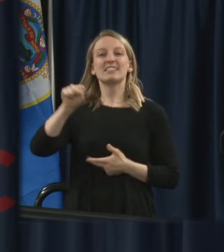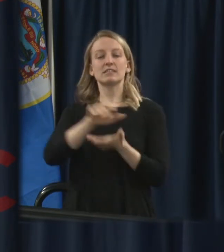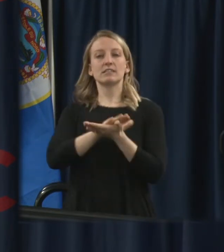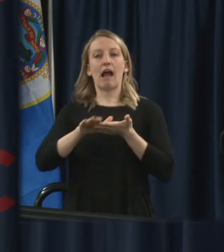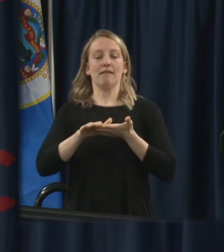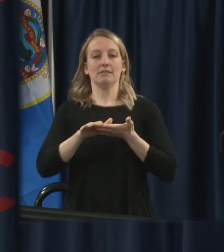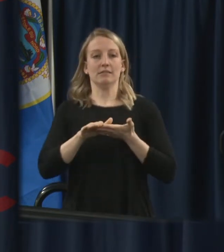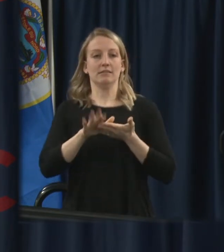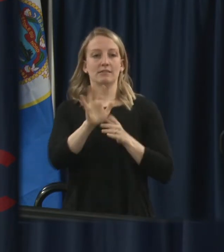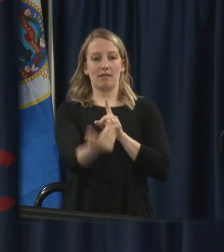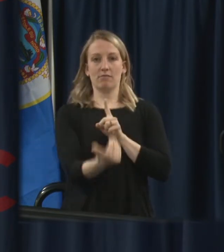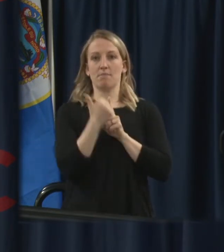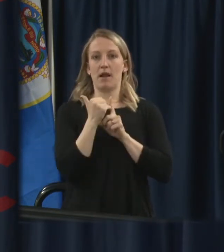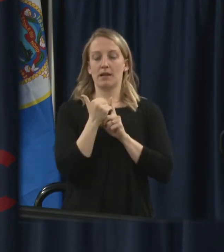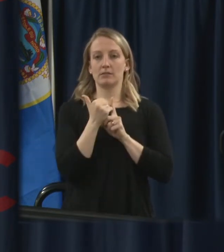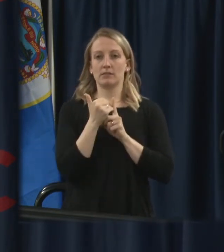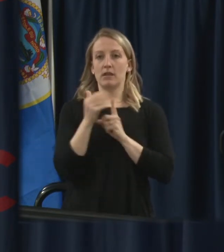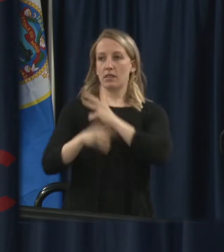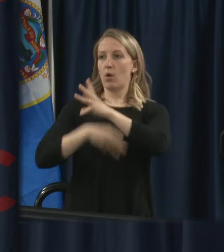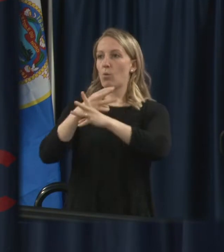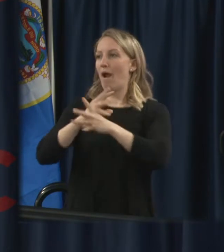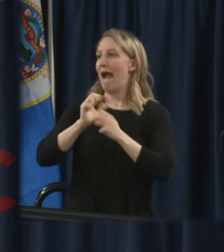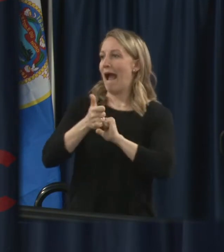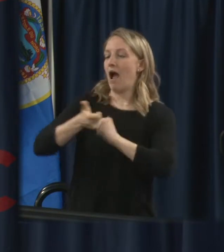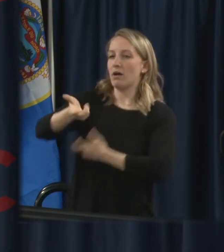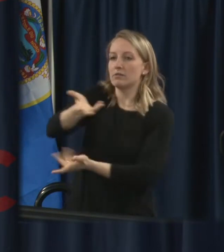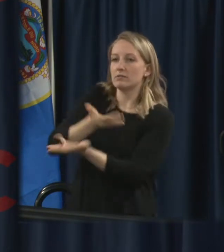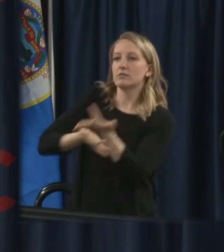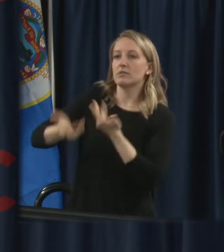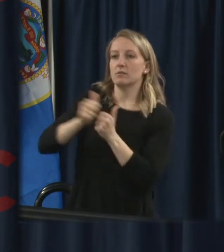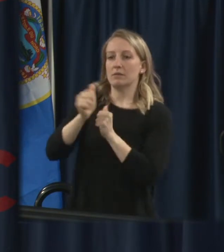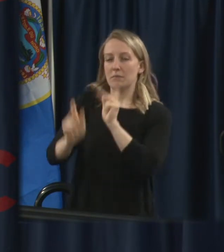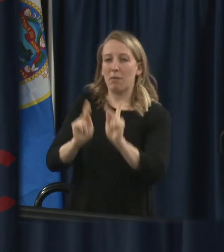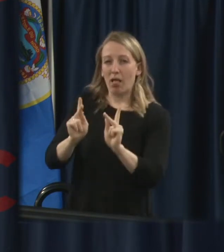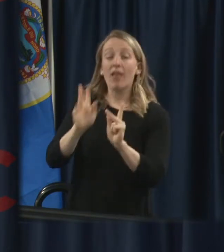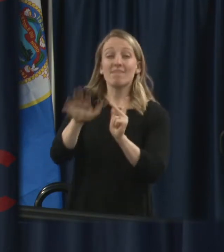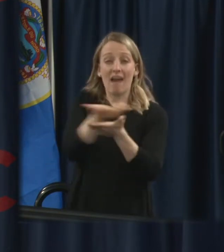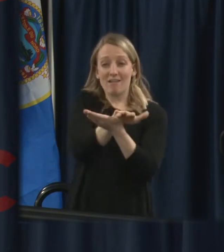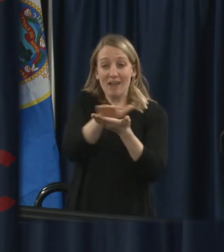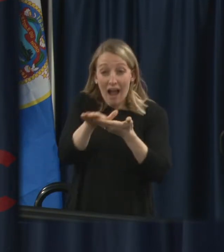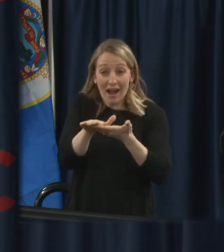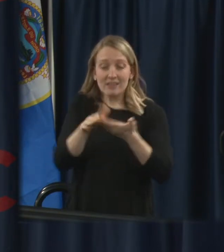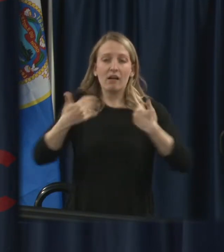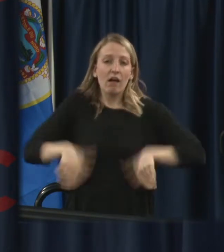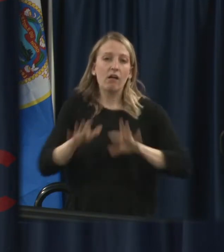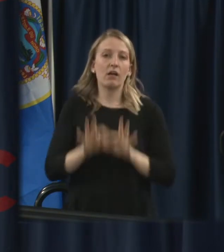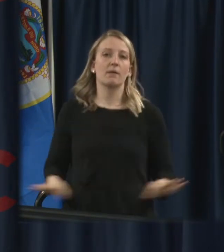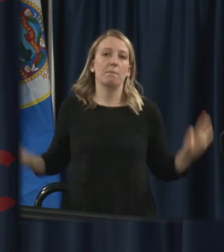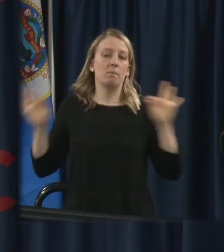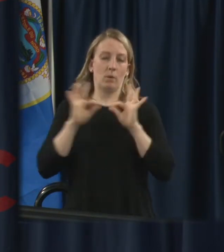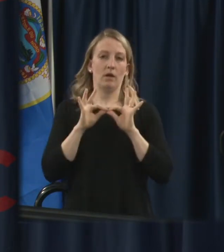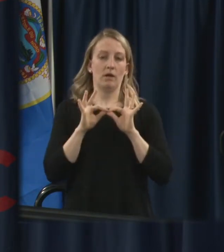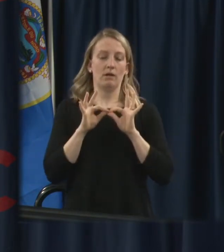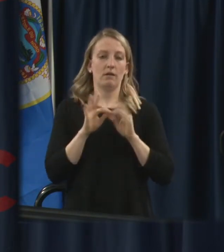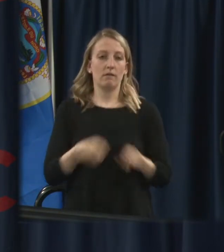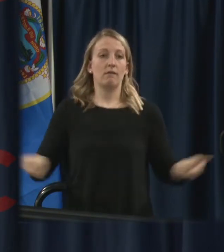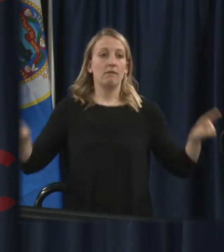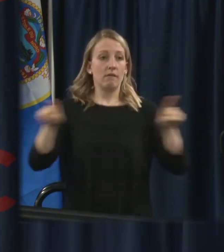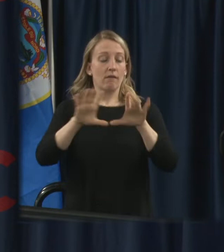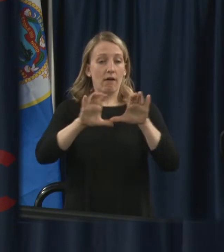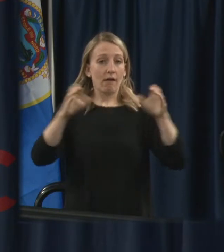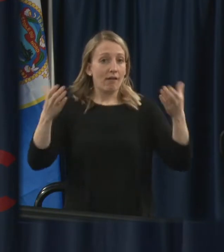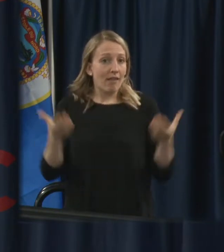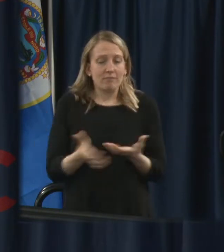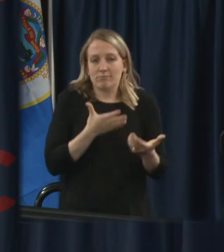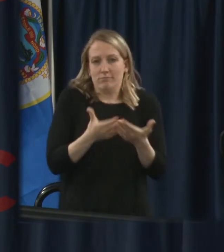that the way we treat people in the world, kindness, really matters. This class, despite all that